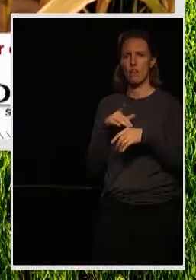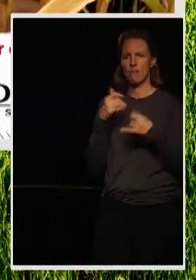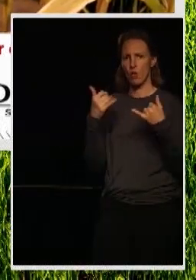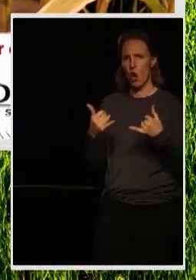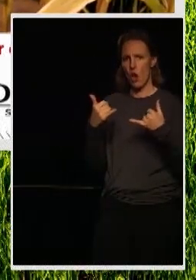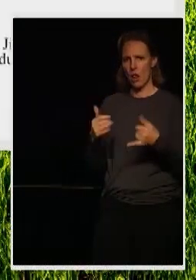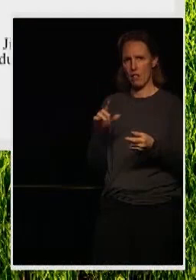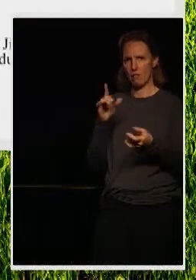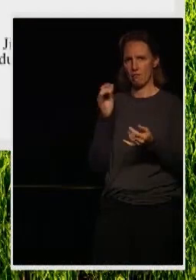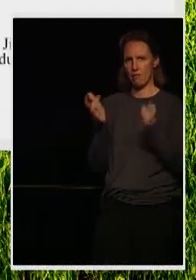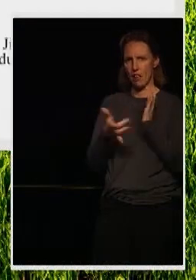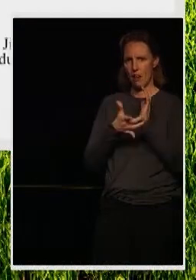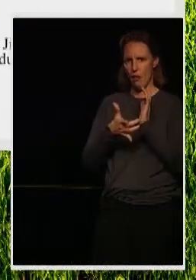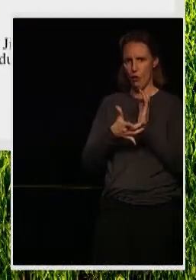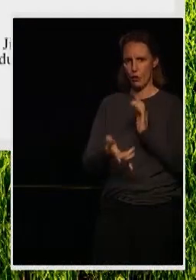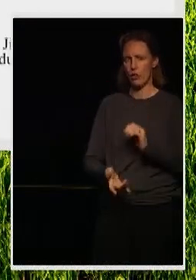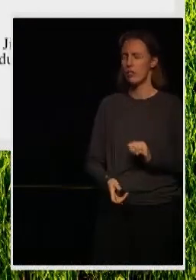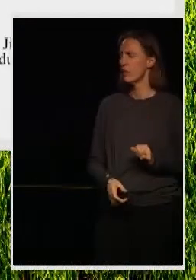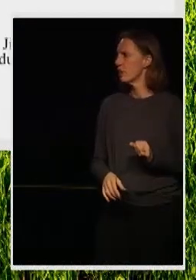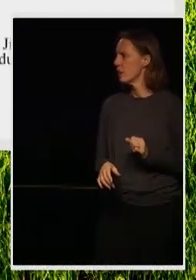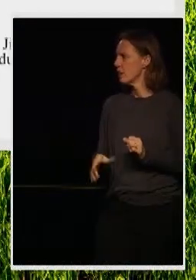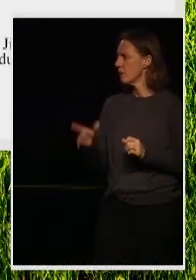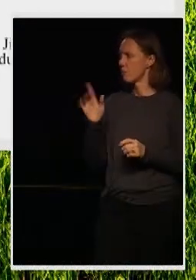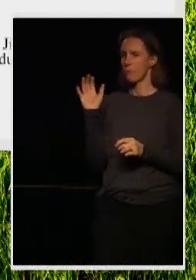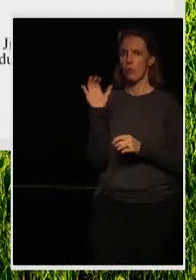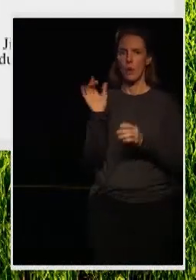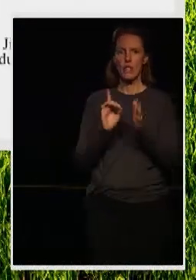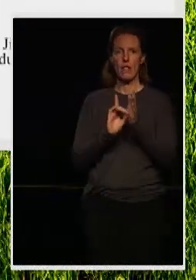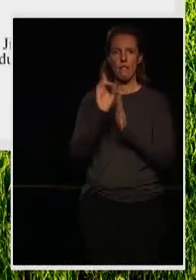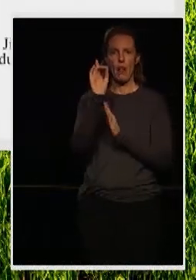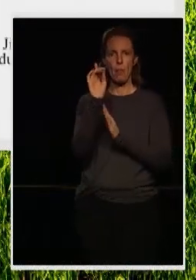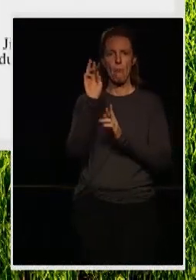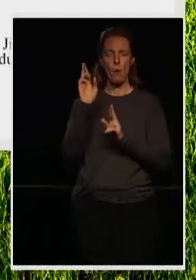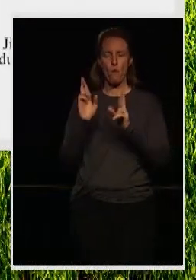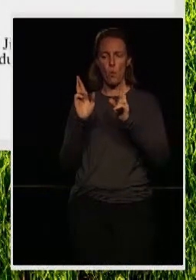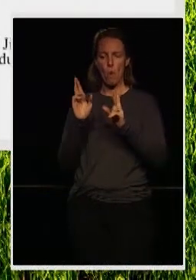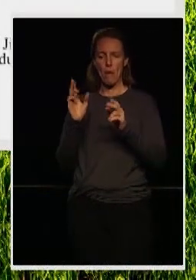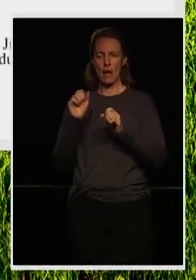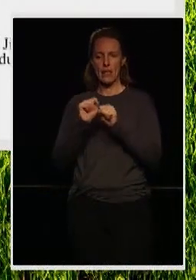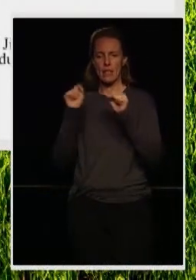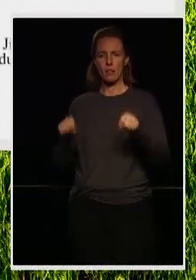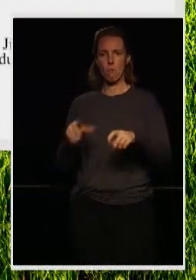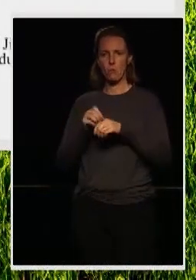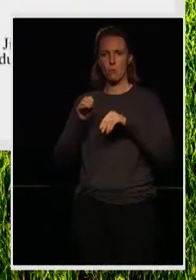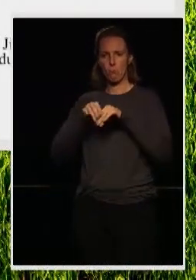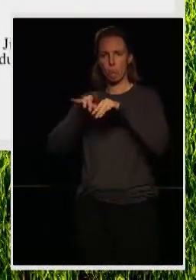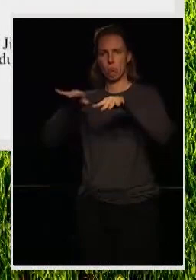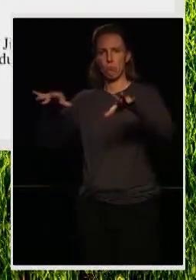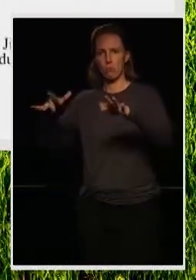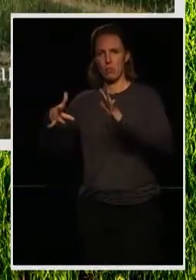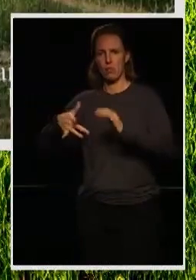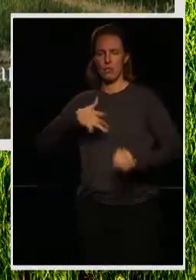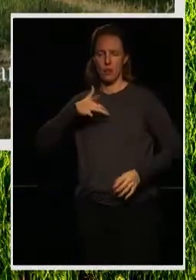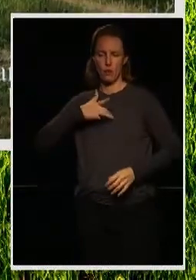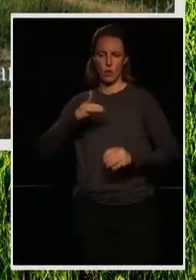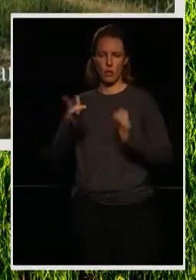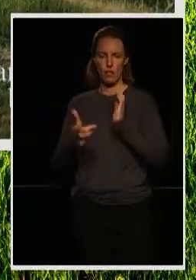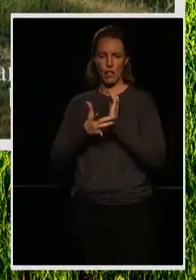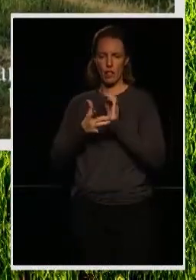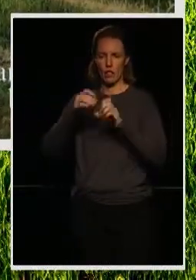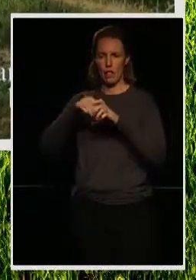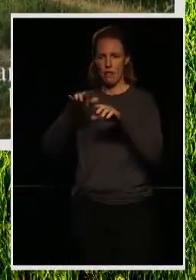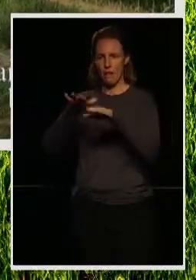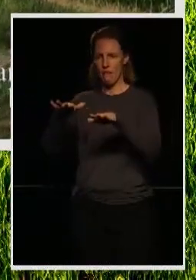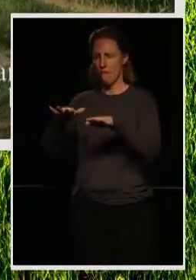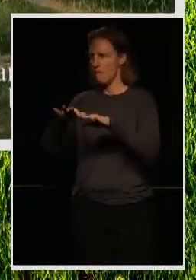technologies. We also developed robot systems to deploy the sensor technology into the field. So with